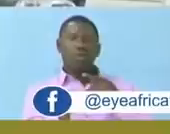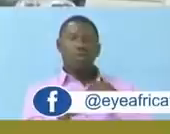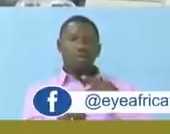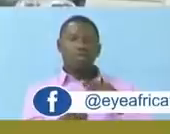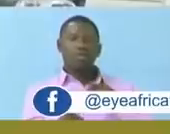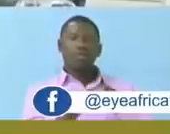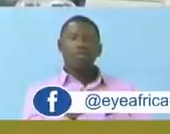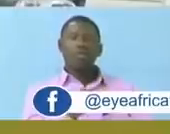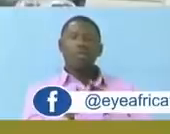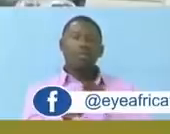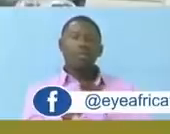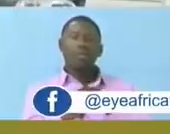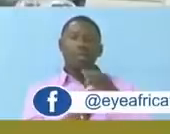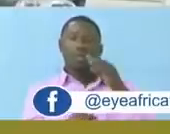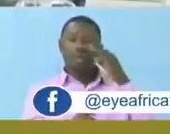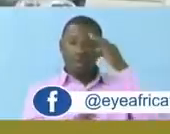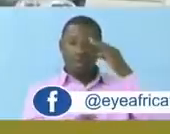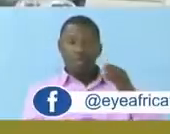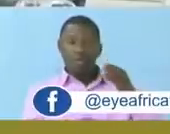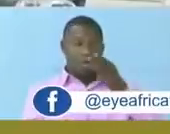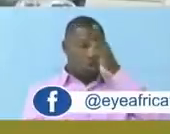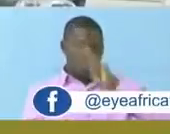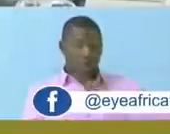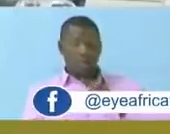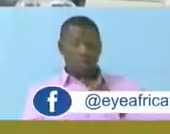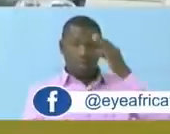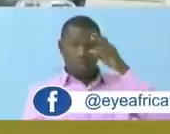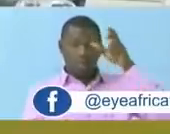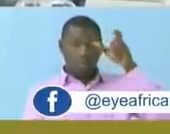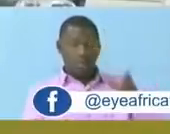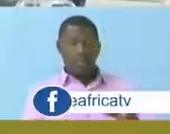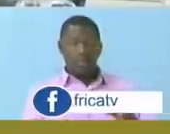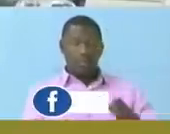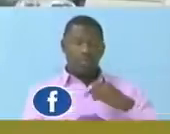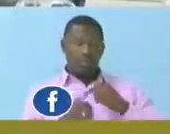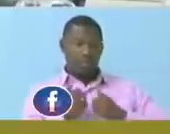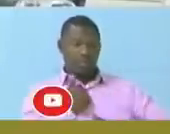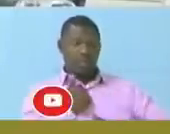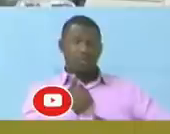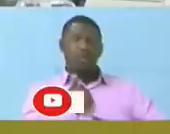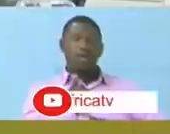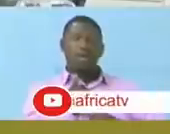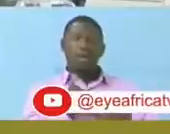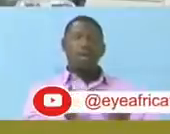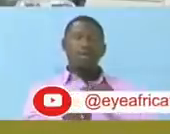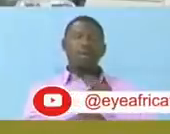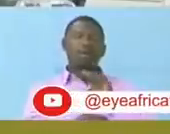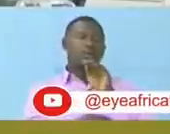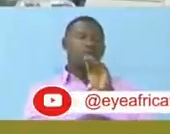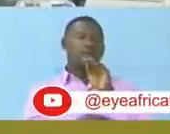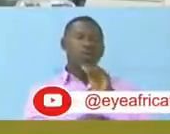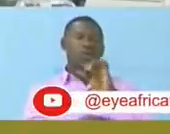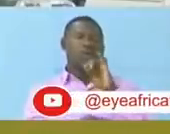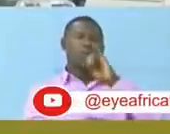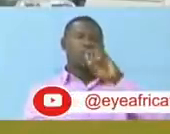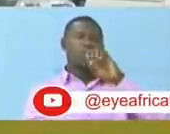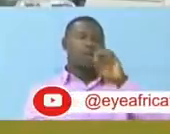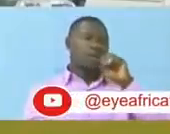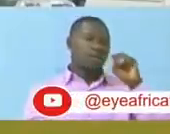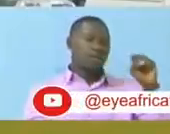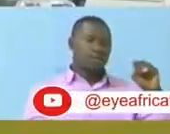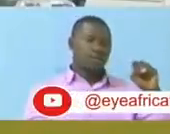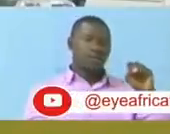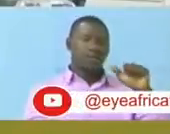abe Honorable Minister bulu. I consulted the IG, Esabaji. Mwotumo Esabaji long IG tinga